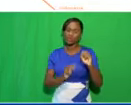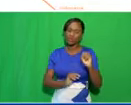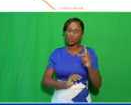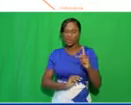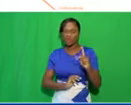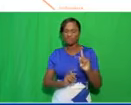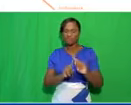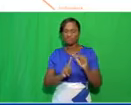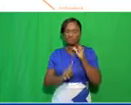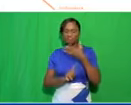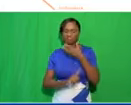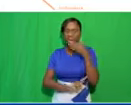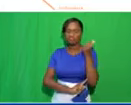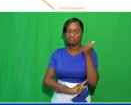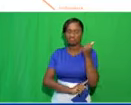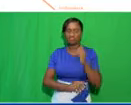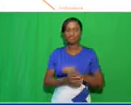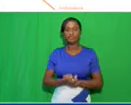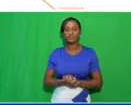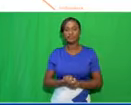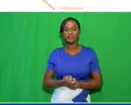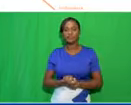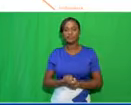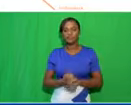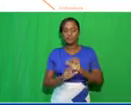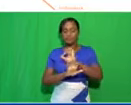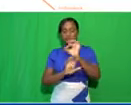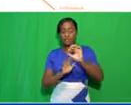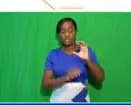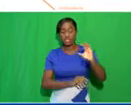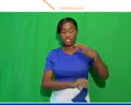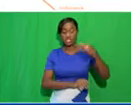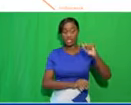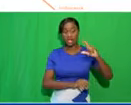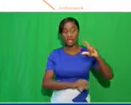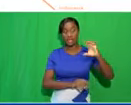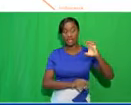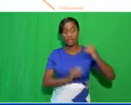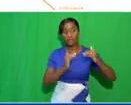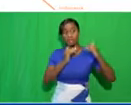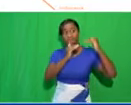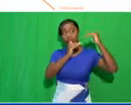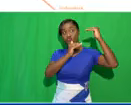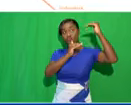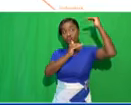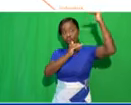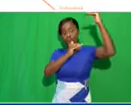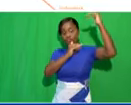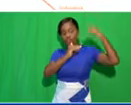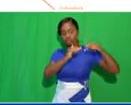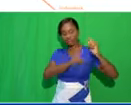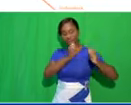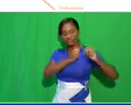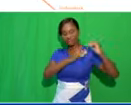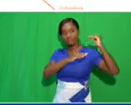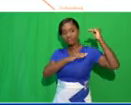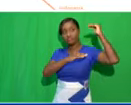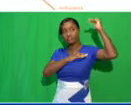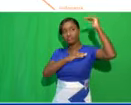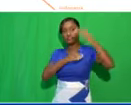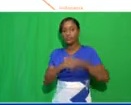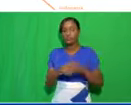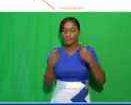the best in Latin America and the Caribbean. Chile is above us, way above us. They are trying a